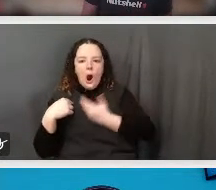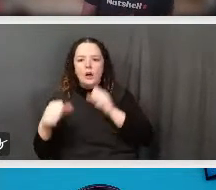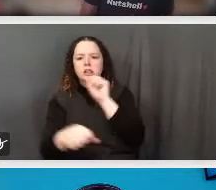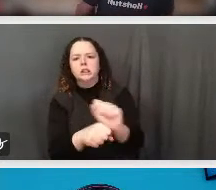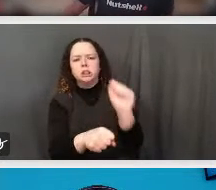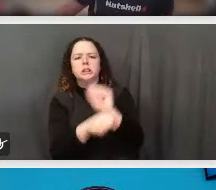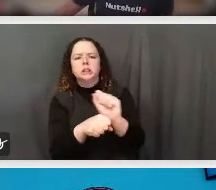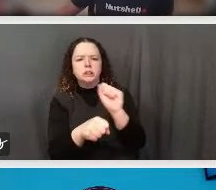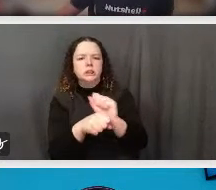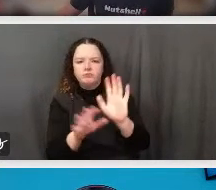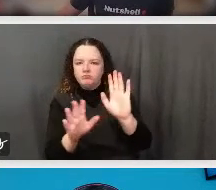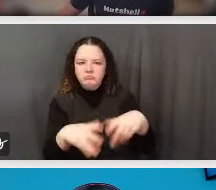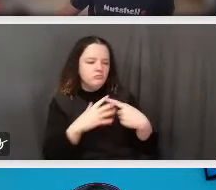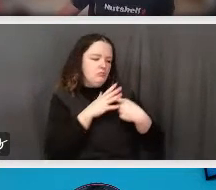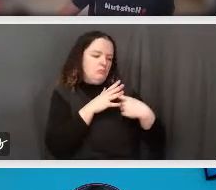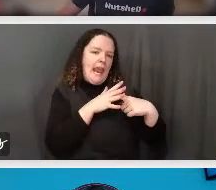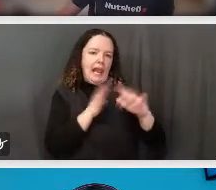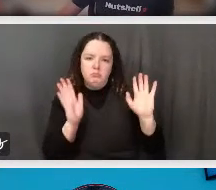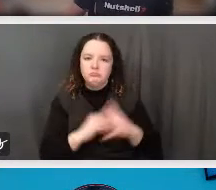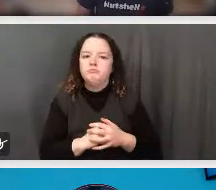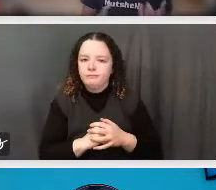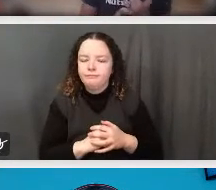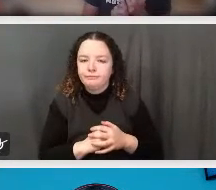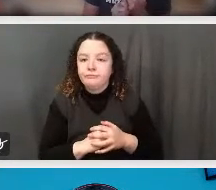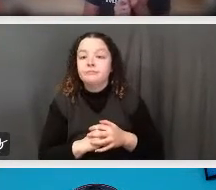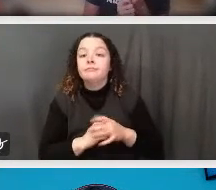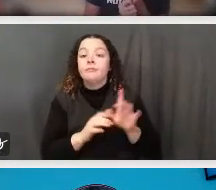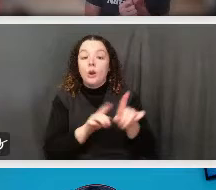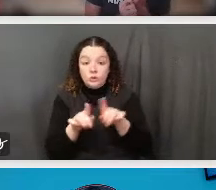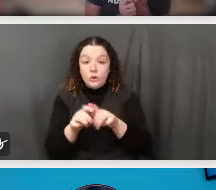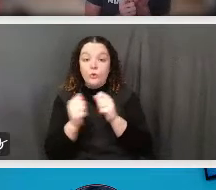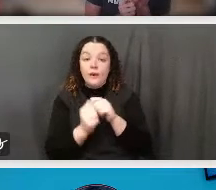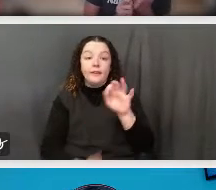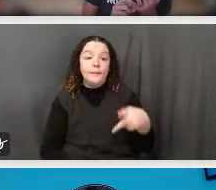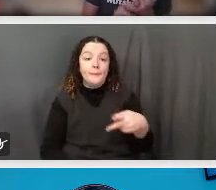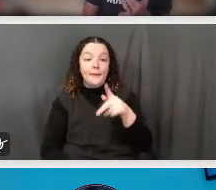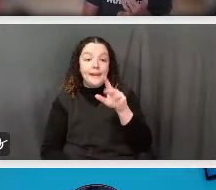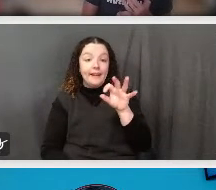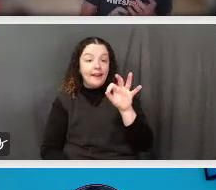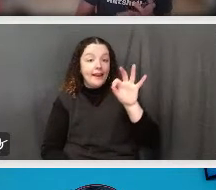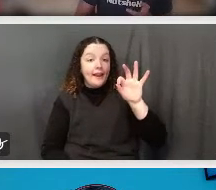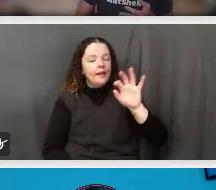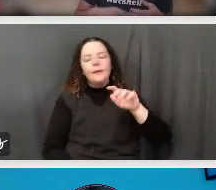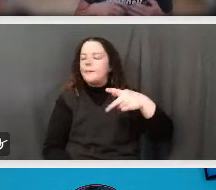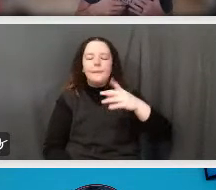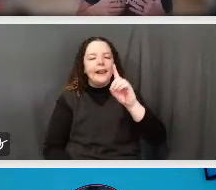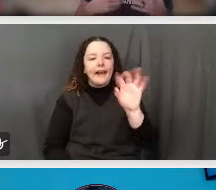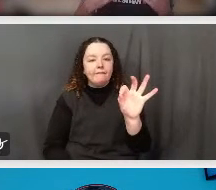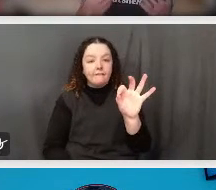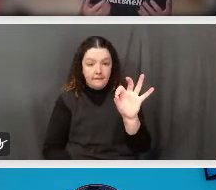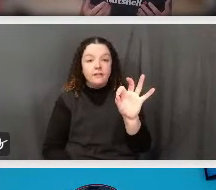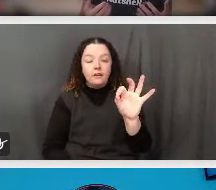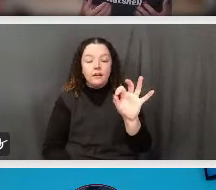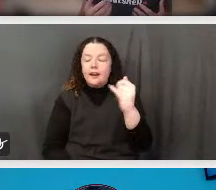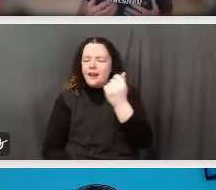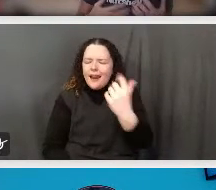very, very beginning. And you can also do this with PDF content downloads as well. So any way that you want to get people to sign